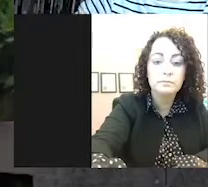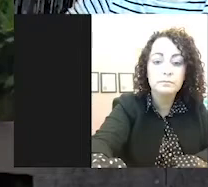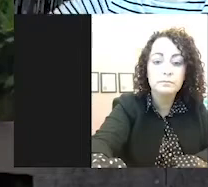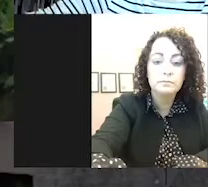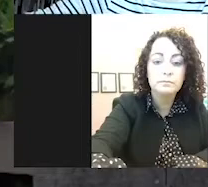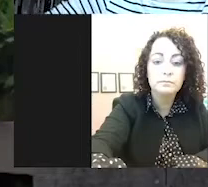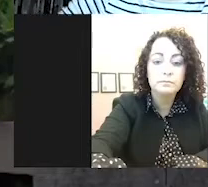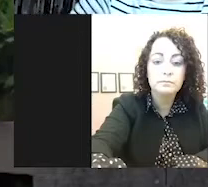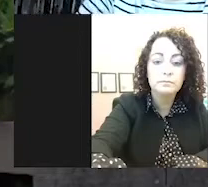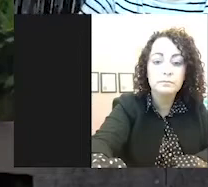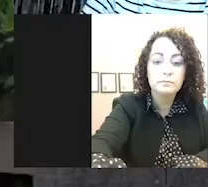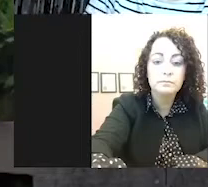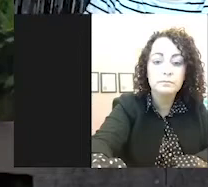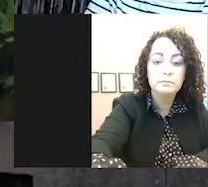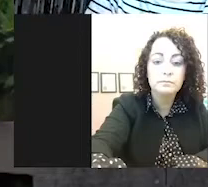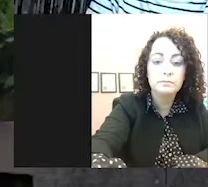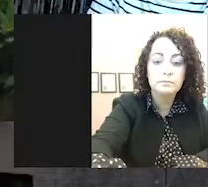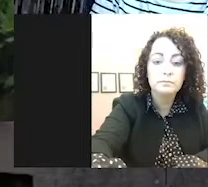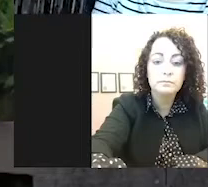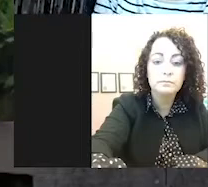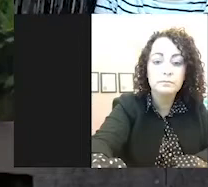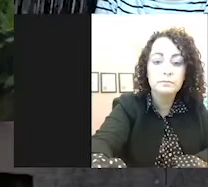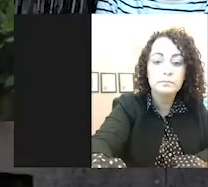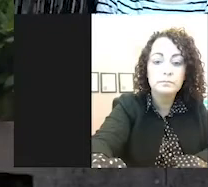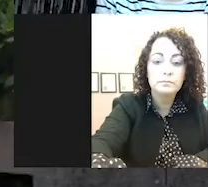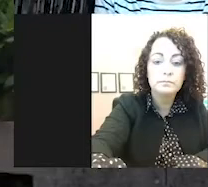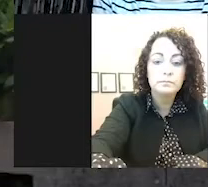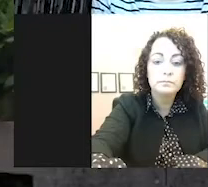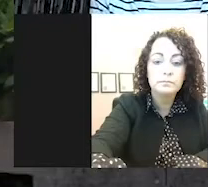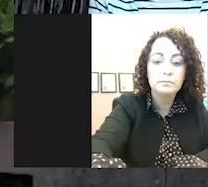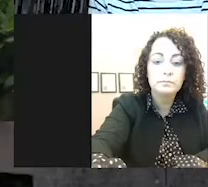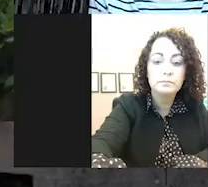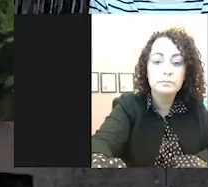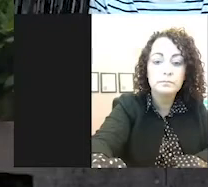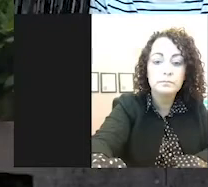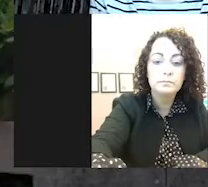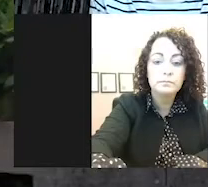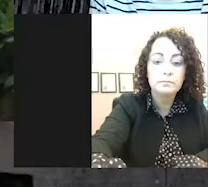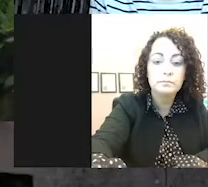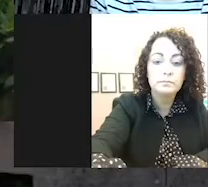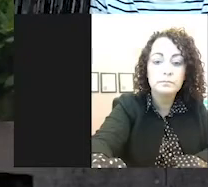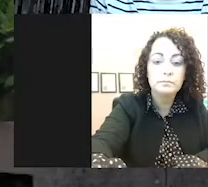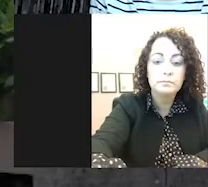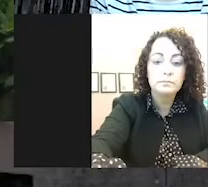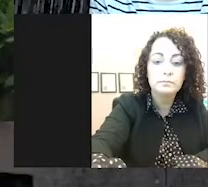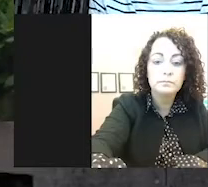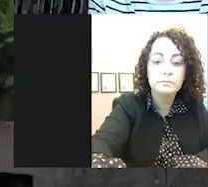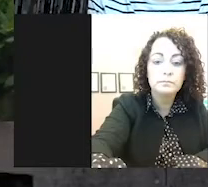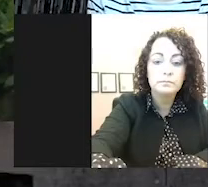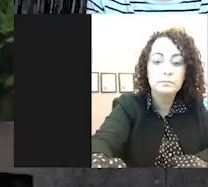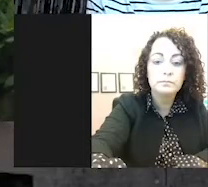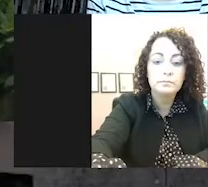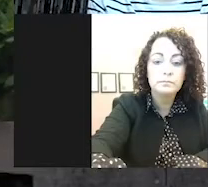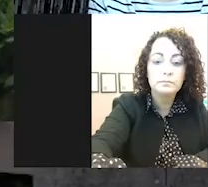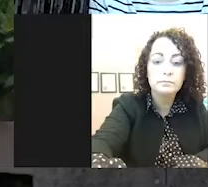running up and running at the moment. We're unfortunate, I suppose, that COVID came in at roughly the same time, which did impact on the usage. But